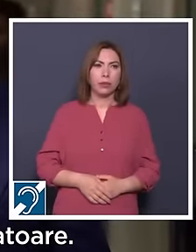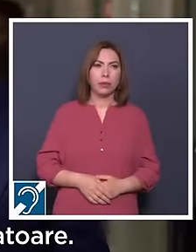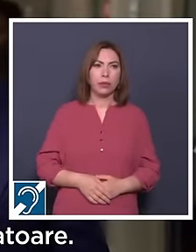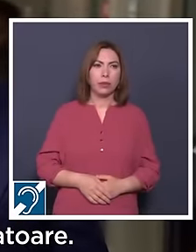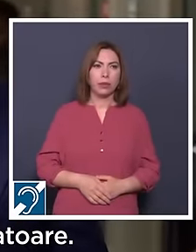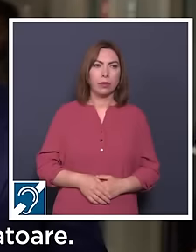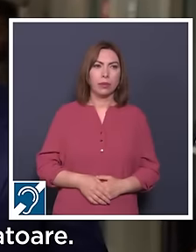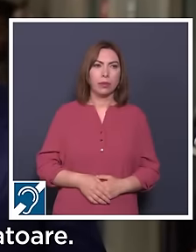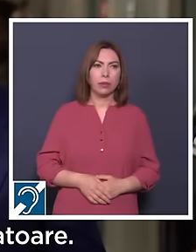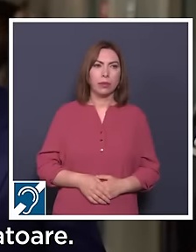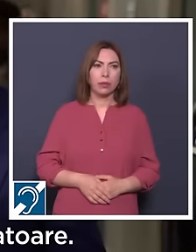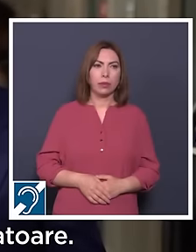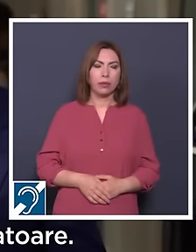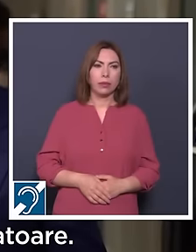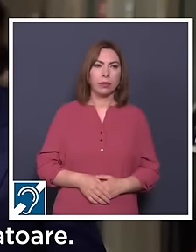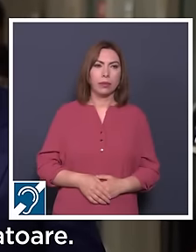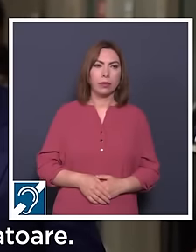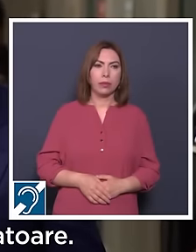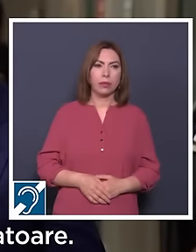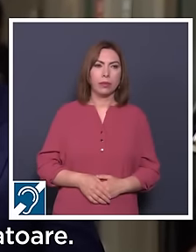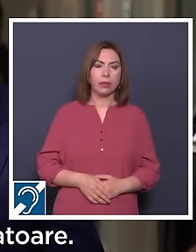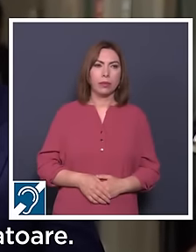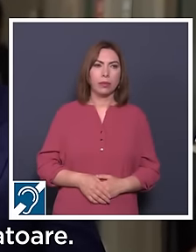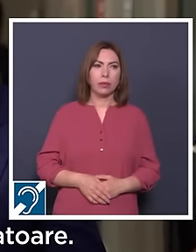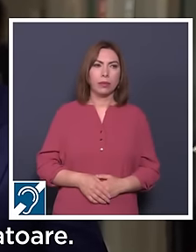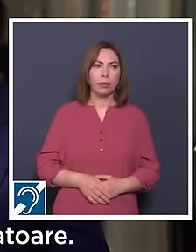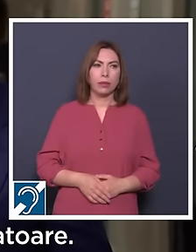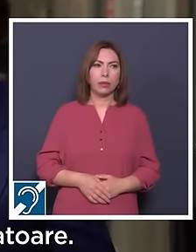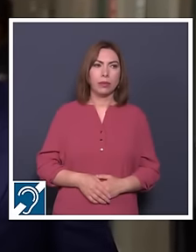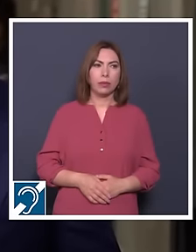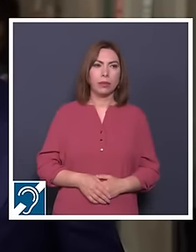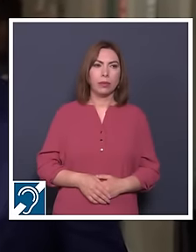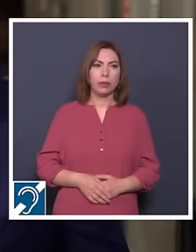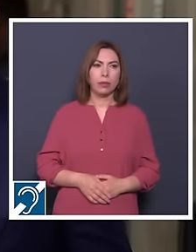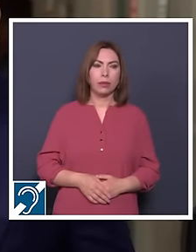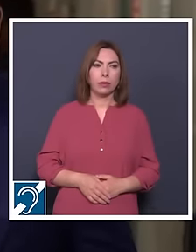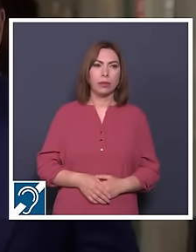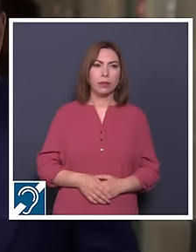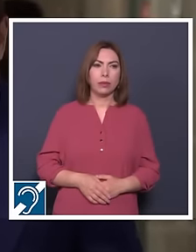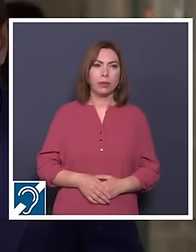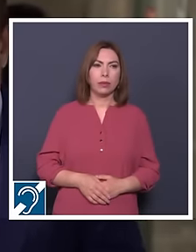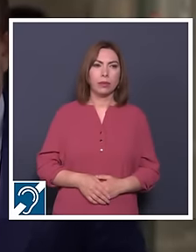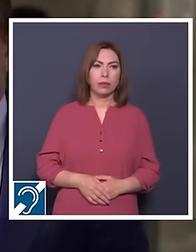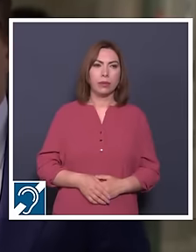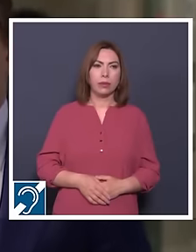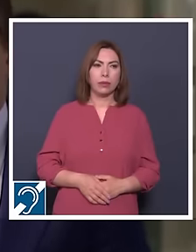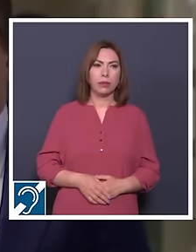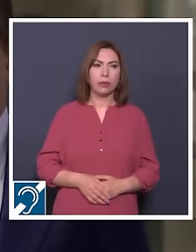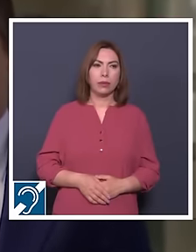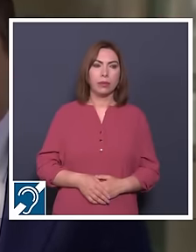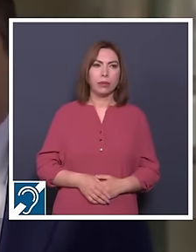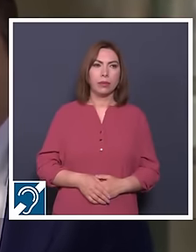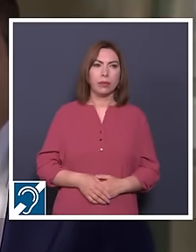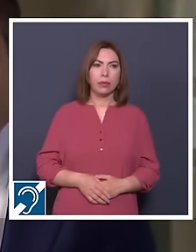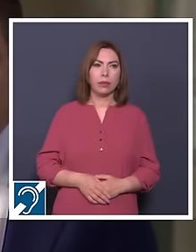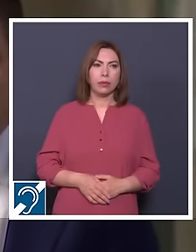a very revealing day. As you see, their case is totally falling apart. They have nothing on books and records, and even